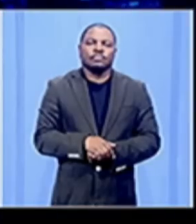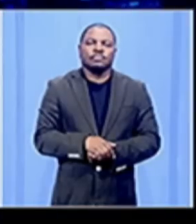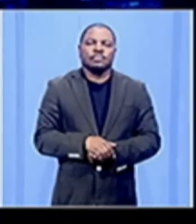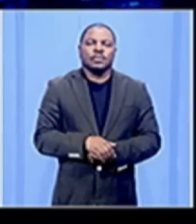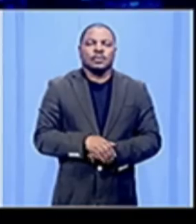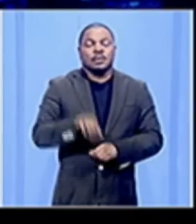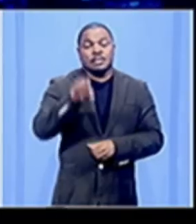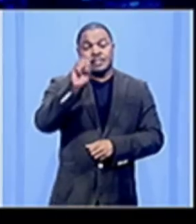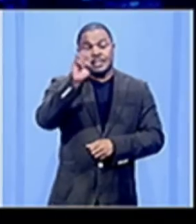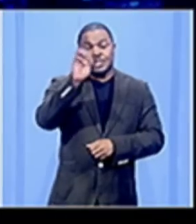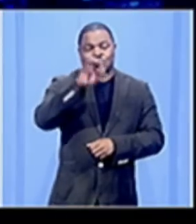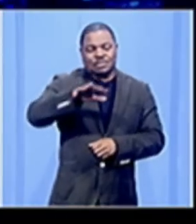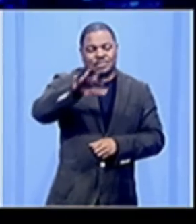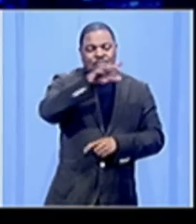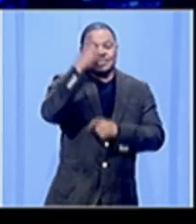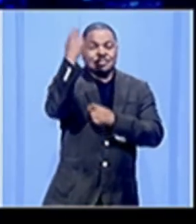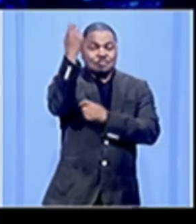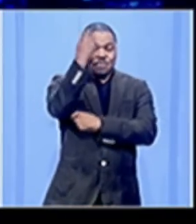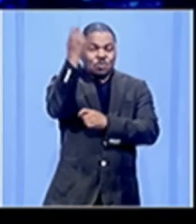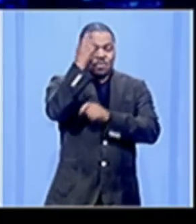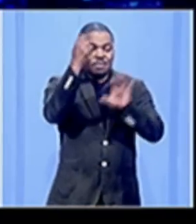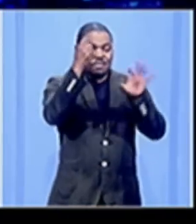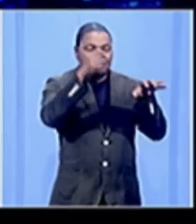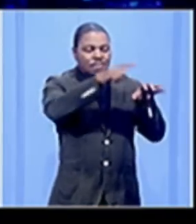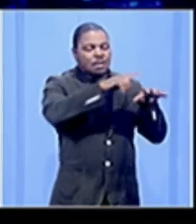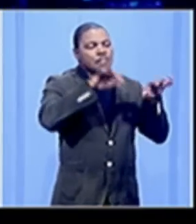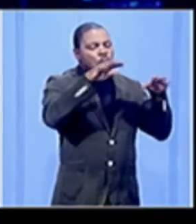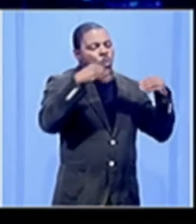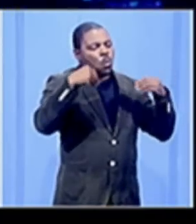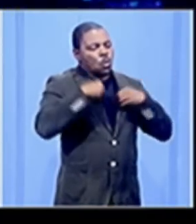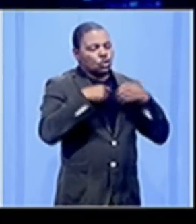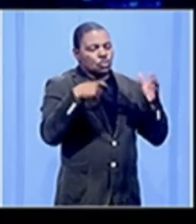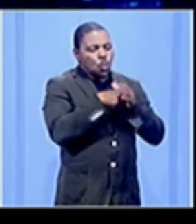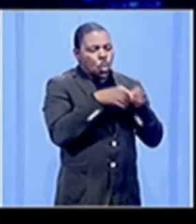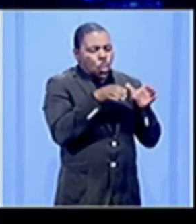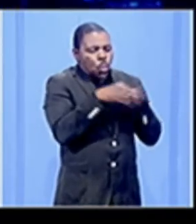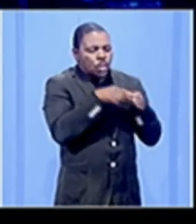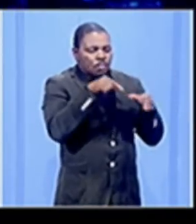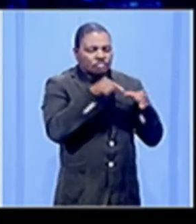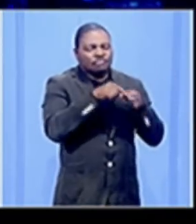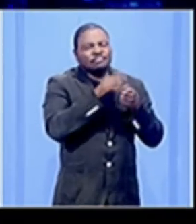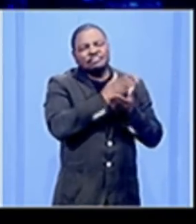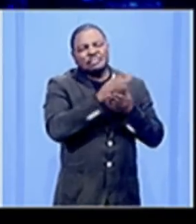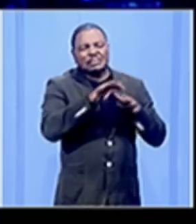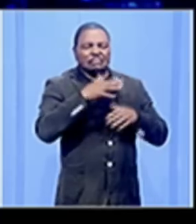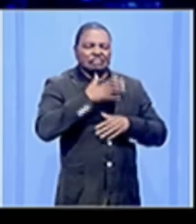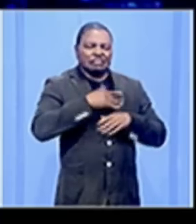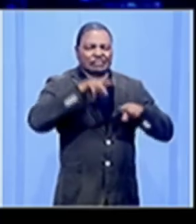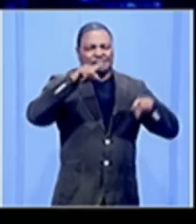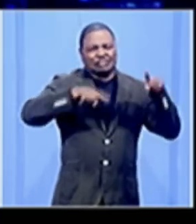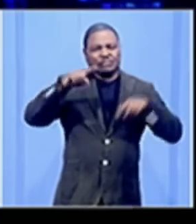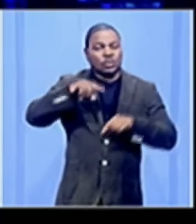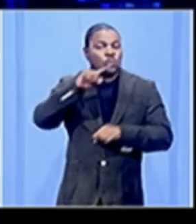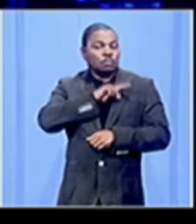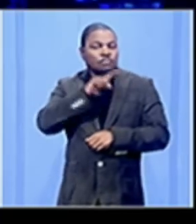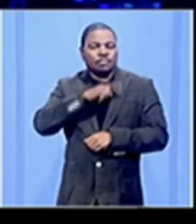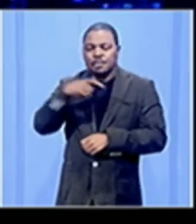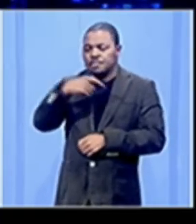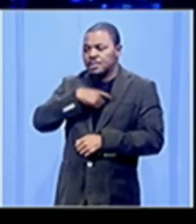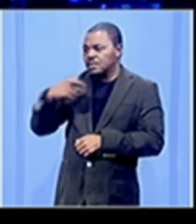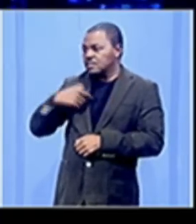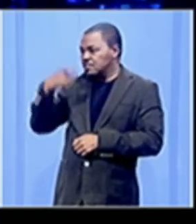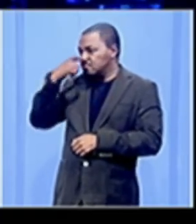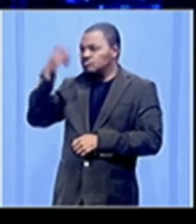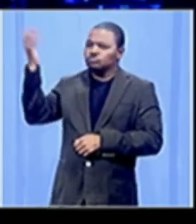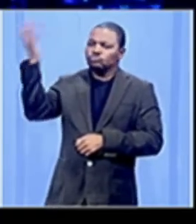Beng ba di-spaza shop kwa Seshego kwa ntle ga Polokwane ba bontshitse maikutlo a farologaneng tebang le kitsiso ya mopresidente ya